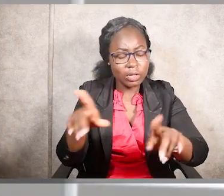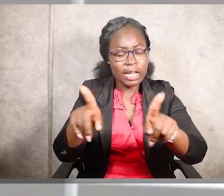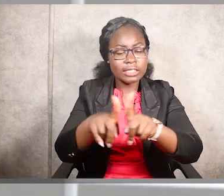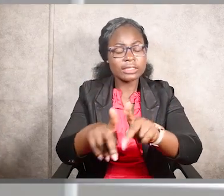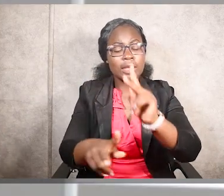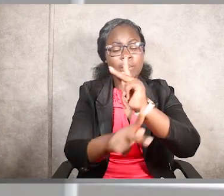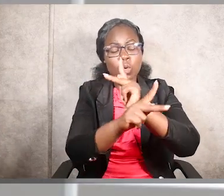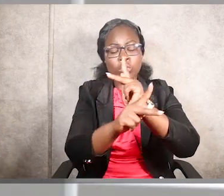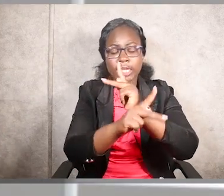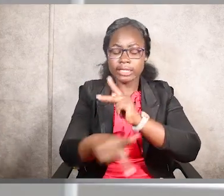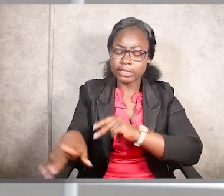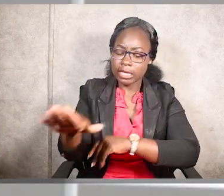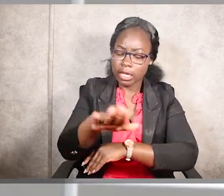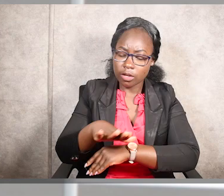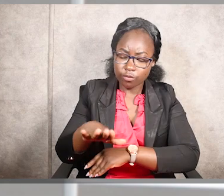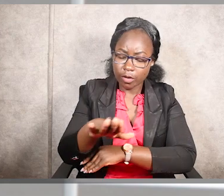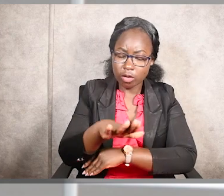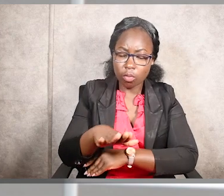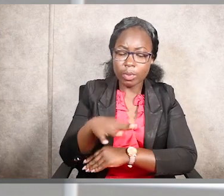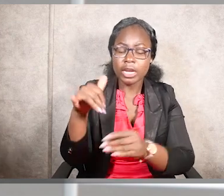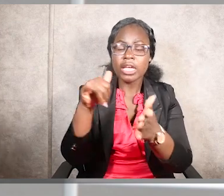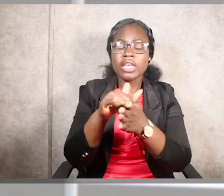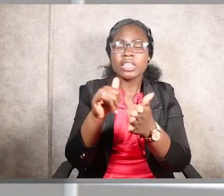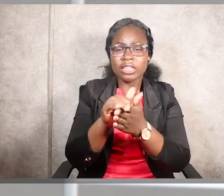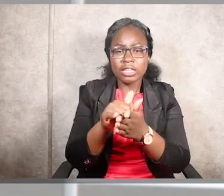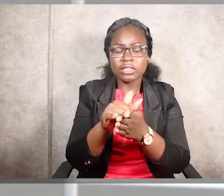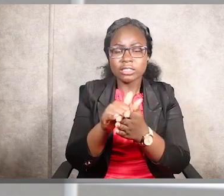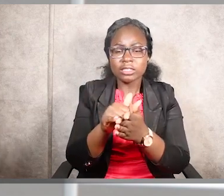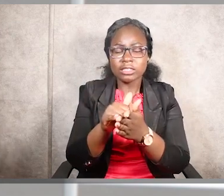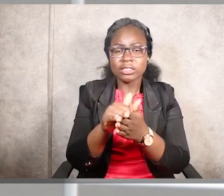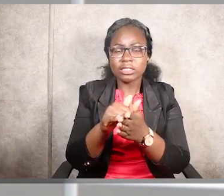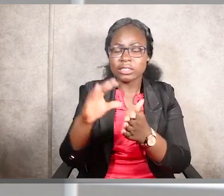protects the environment, that is carbon